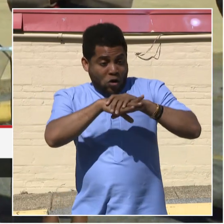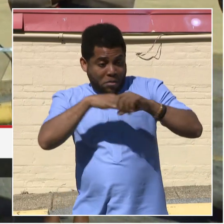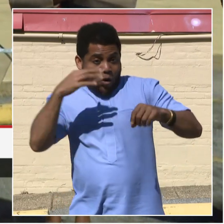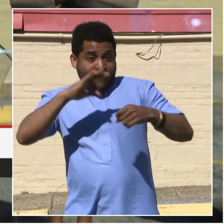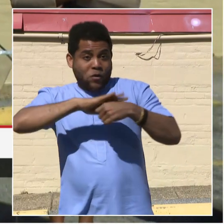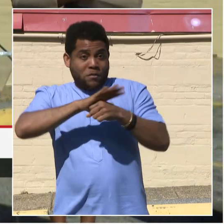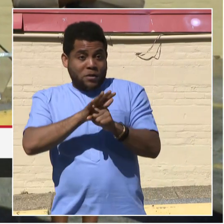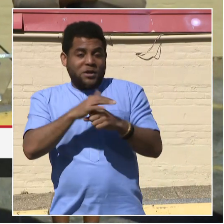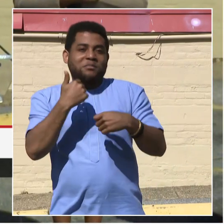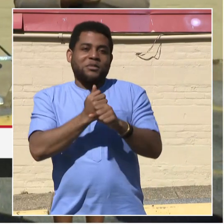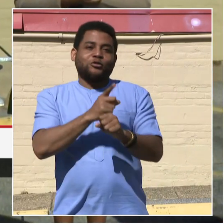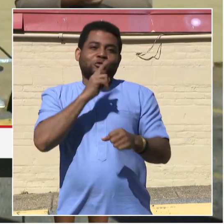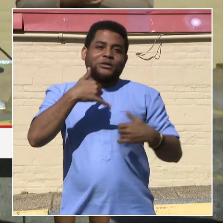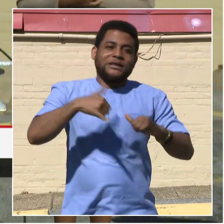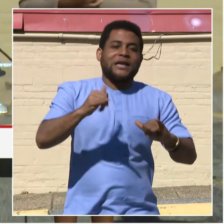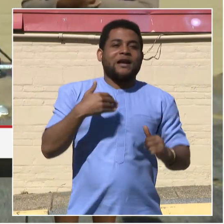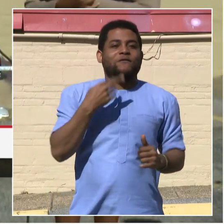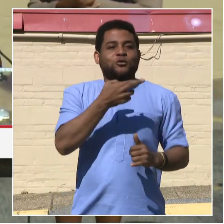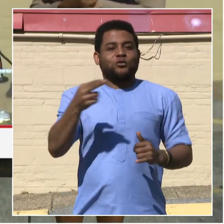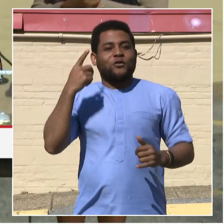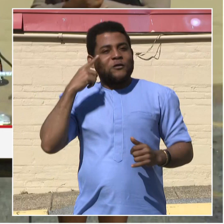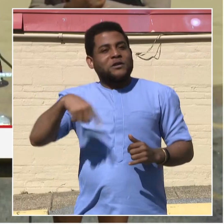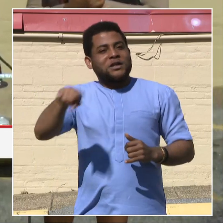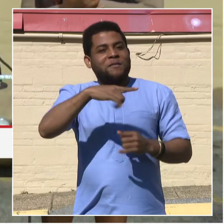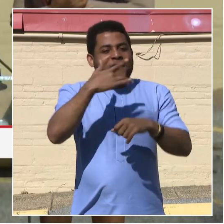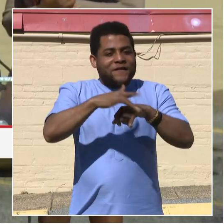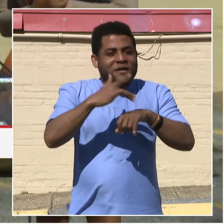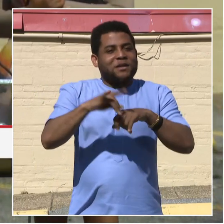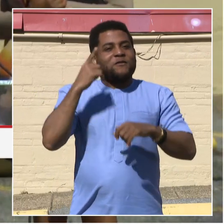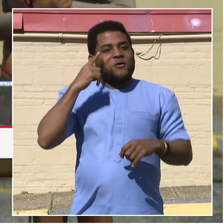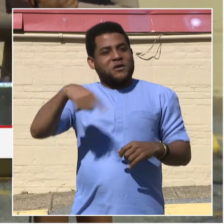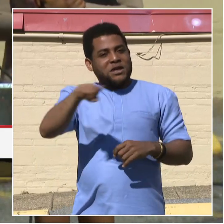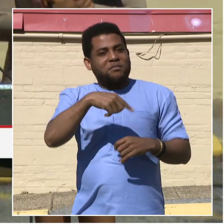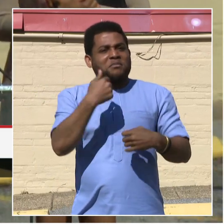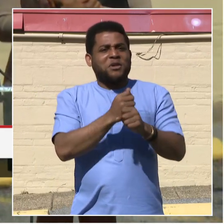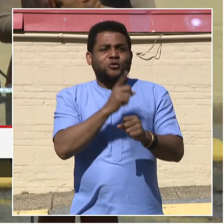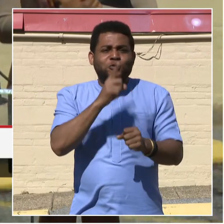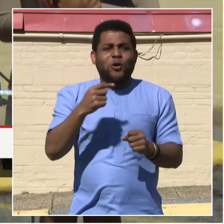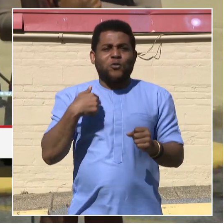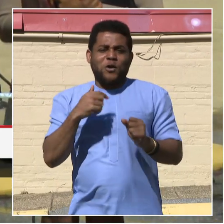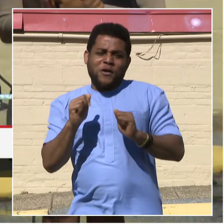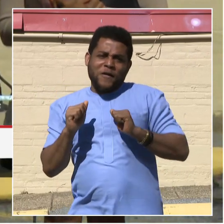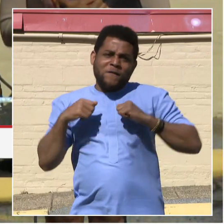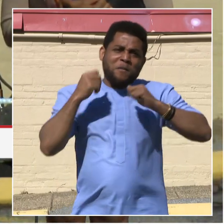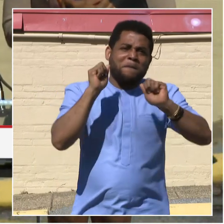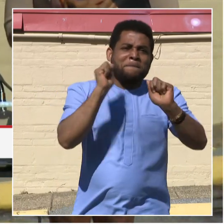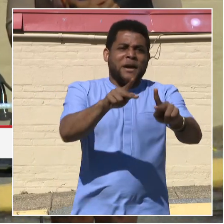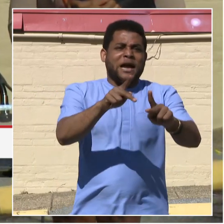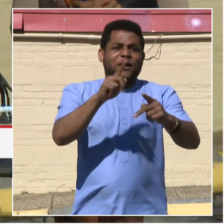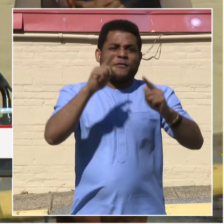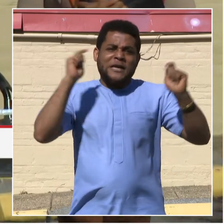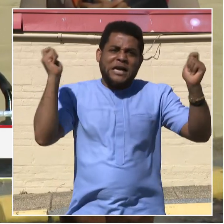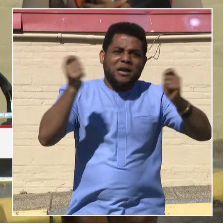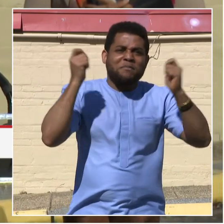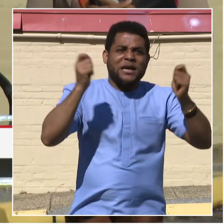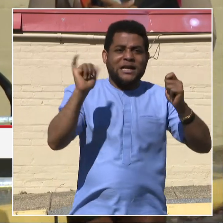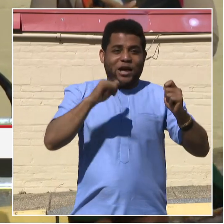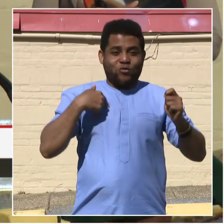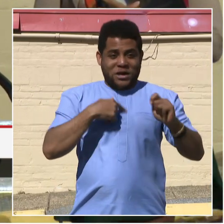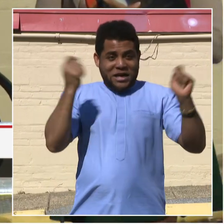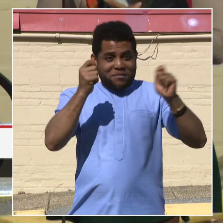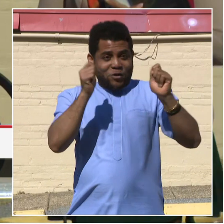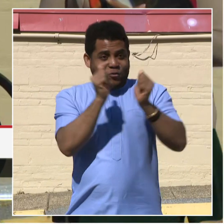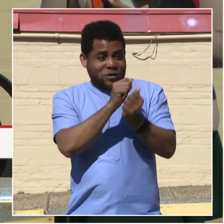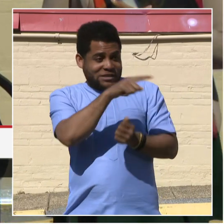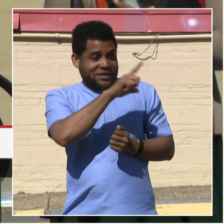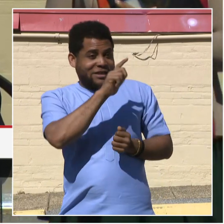still resources to make sure that our comeback can be celebrated, like we're here to celebrate LaToya's today, and that we're all part of